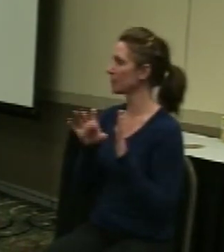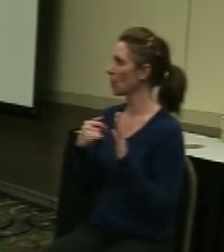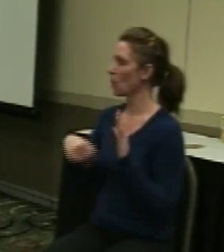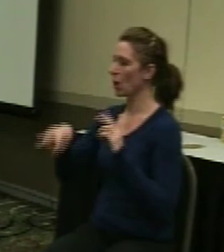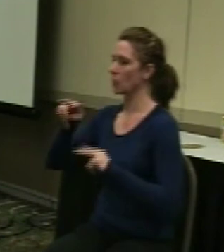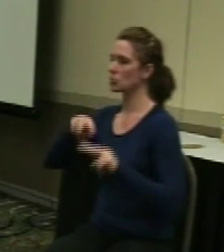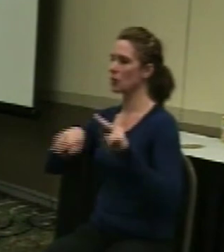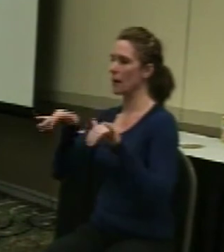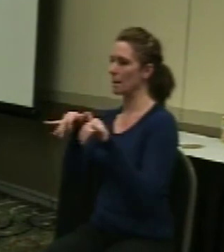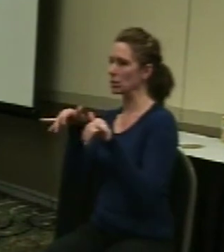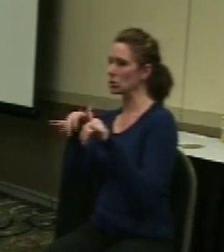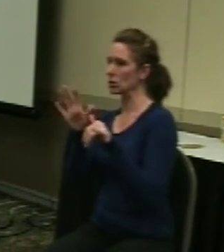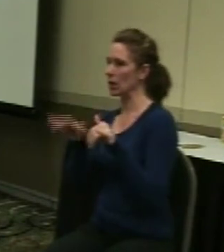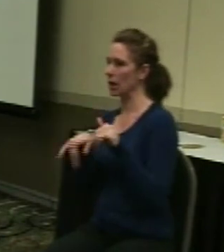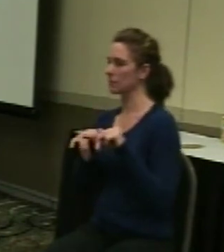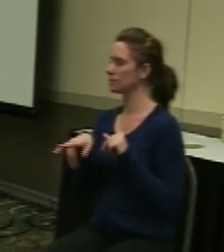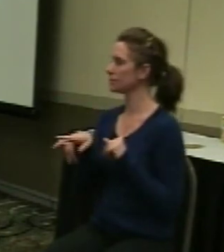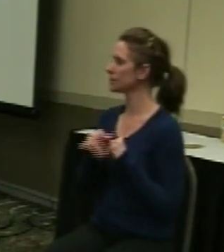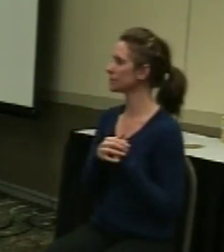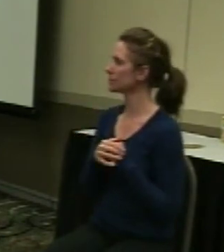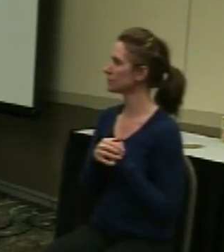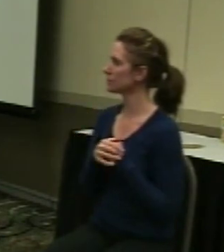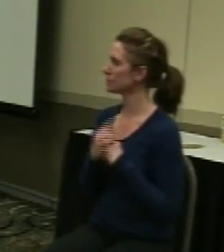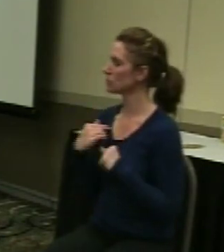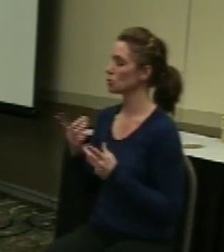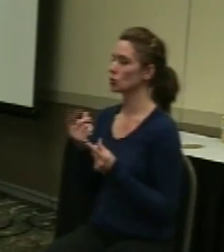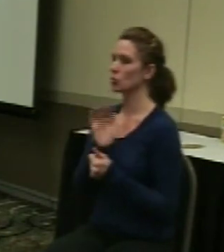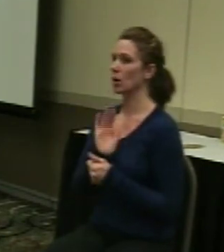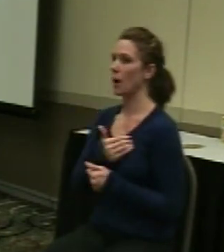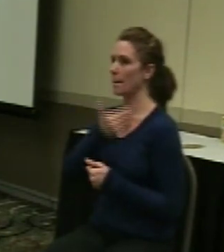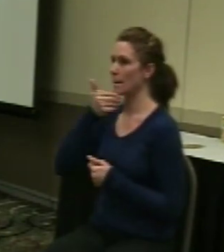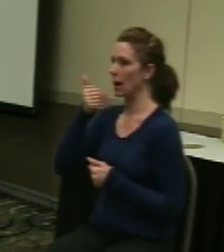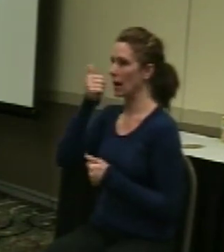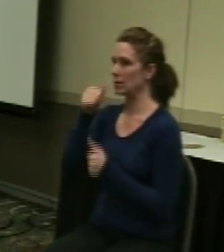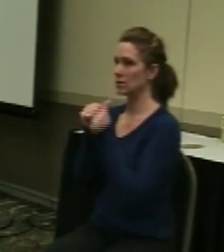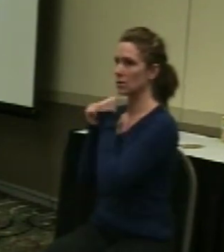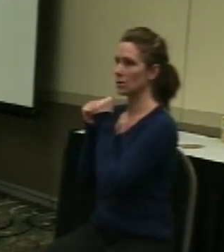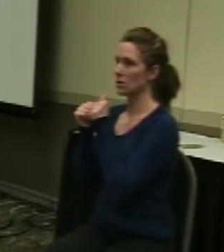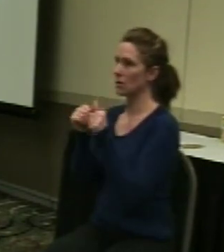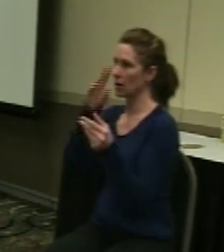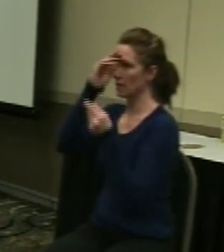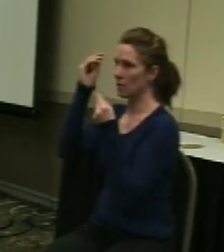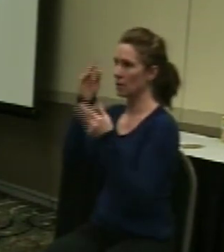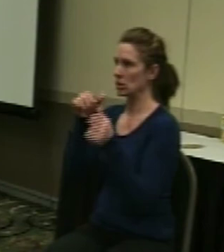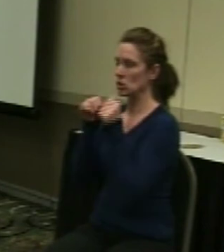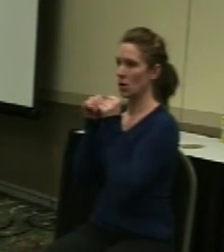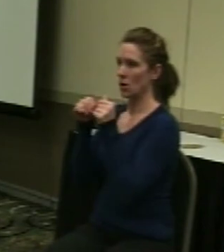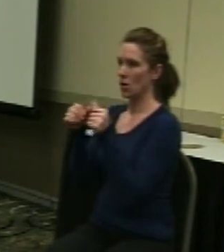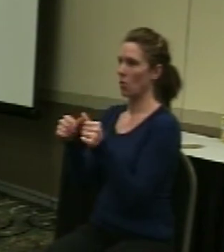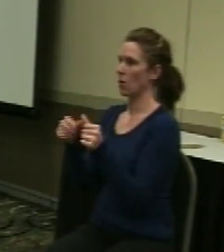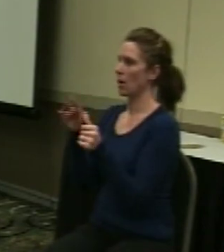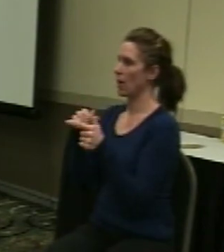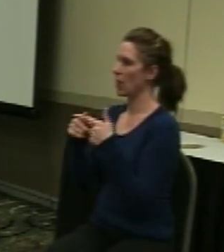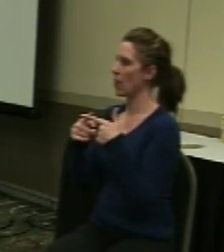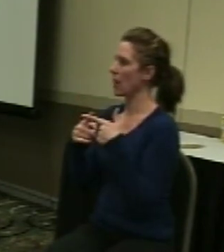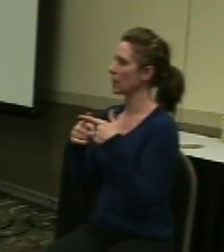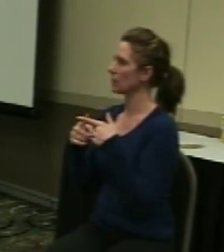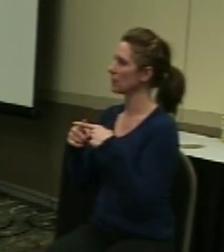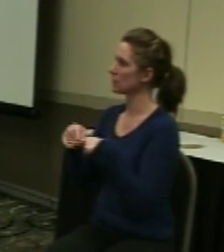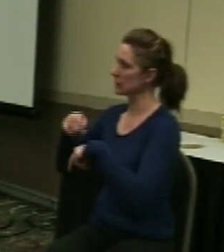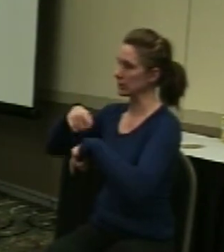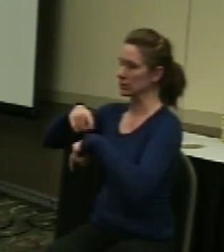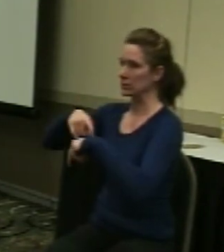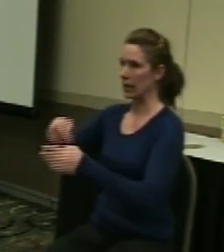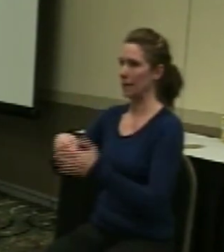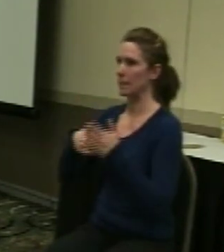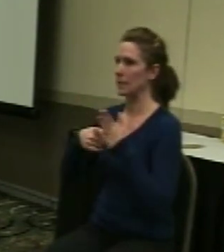observing and measuring. We are doing our best to keep ongoing information, and then time sampling, a whole